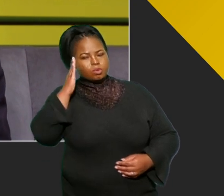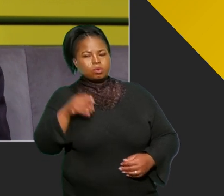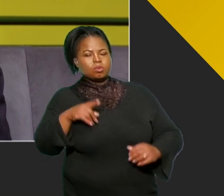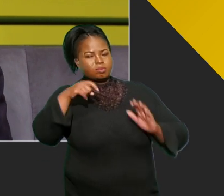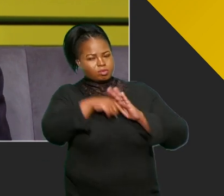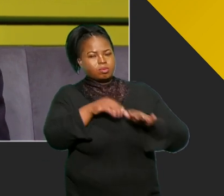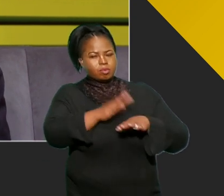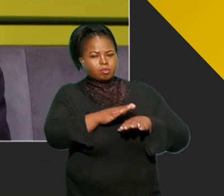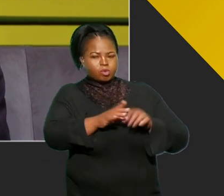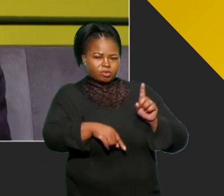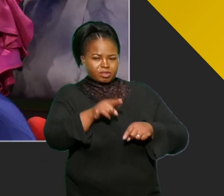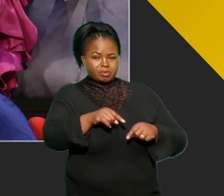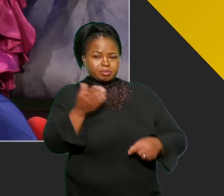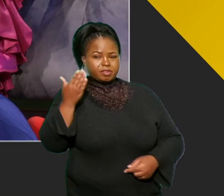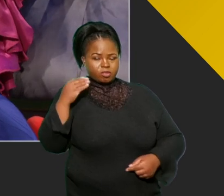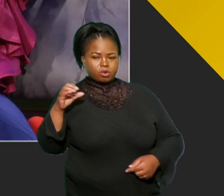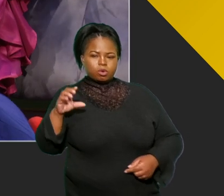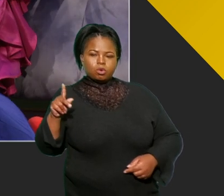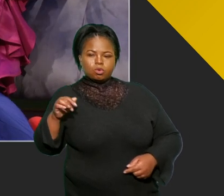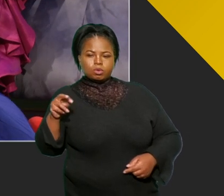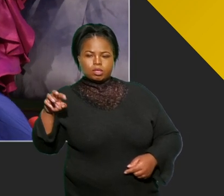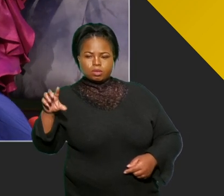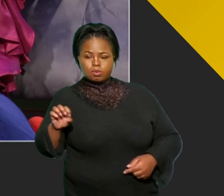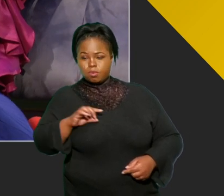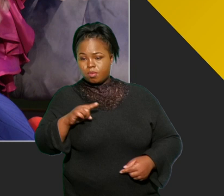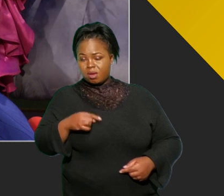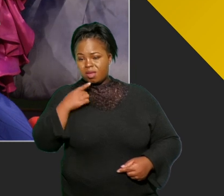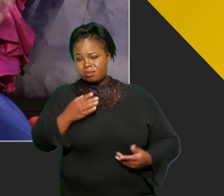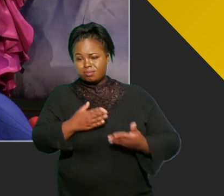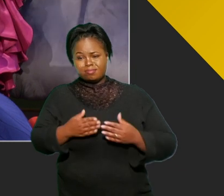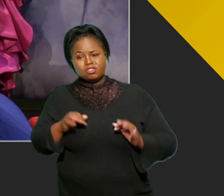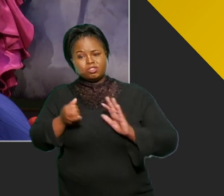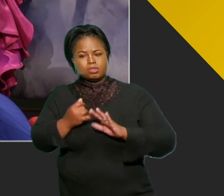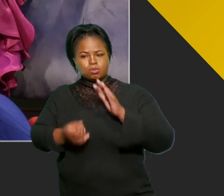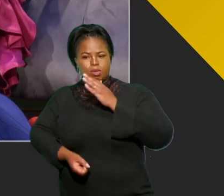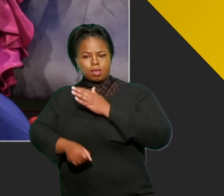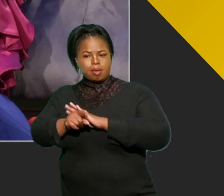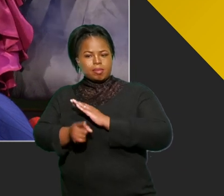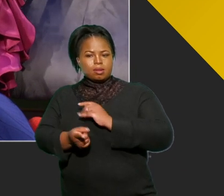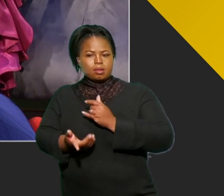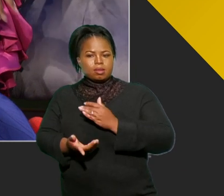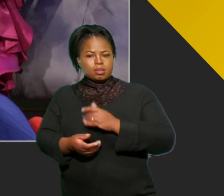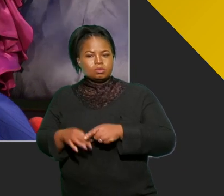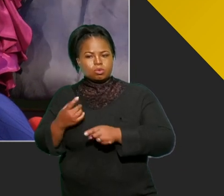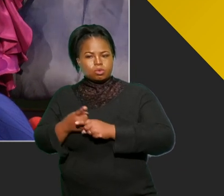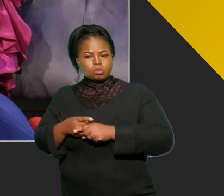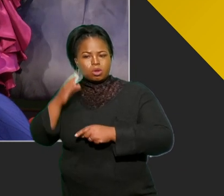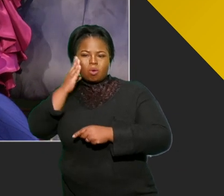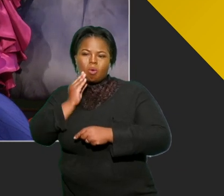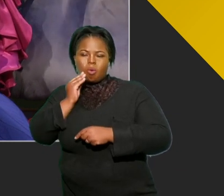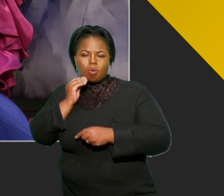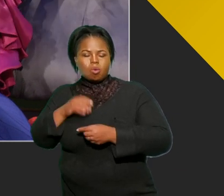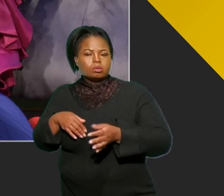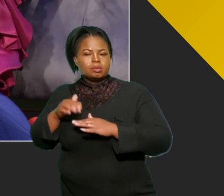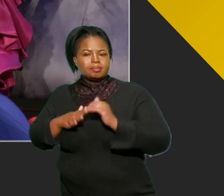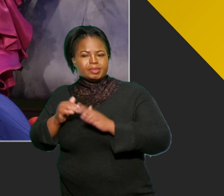and I think I want to join it back to Kuliliwe's concern about even the evictions are no longer just happening in the slums. They're happening everywhere, you